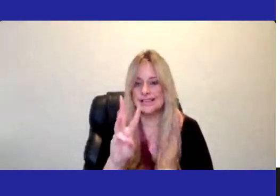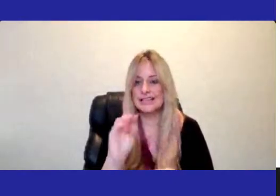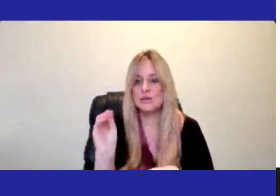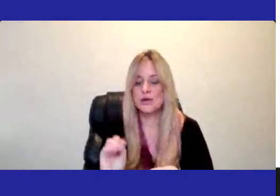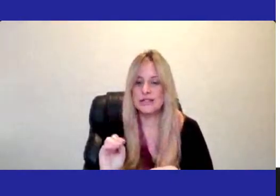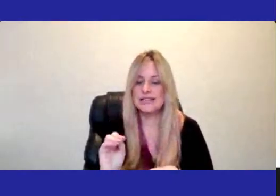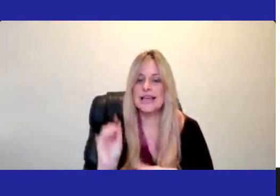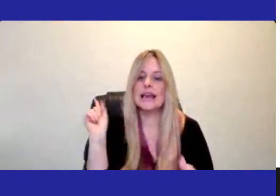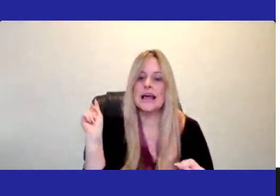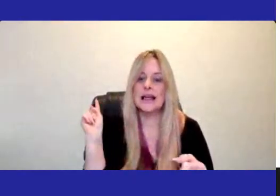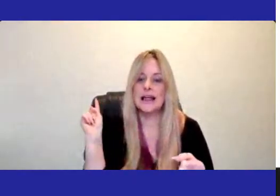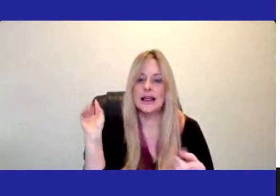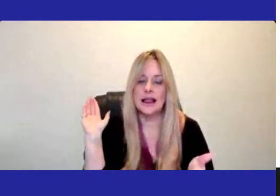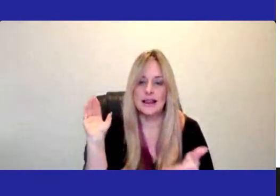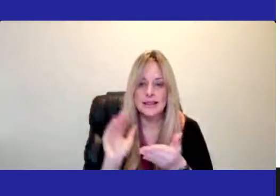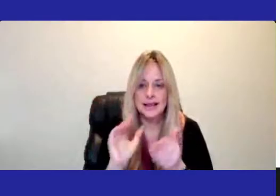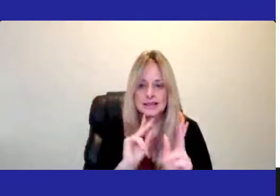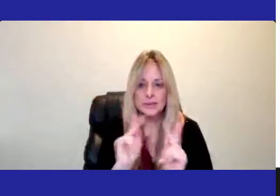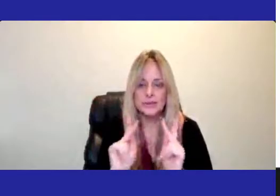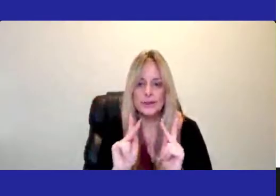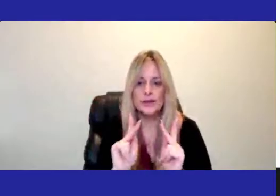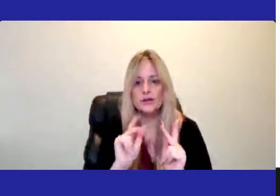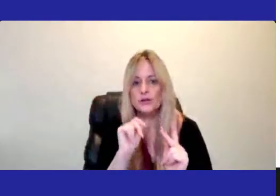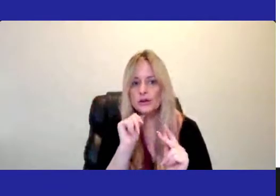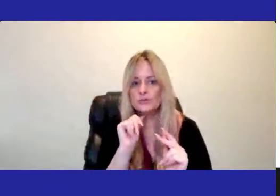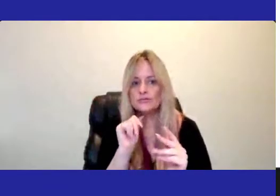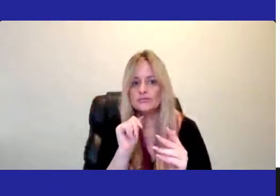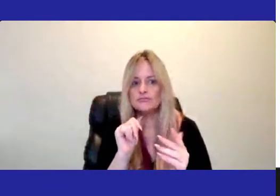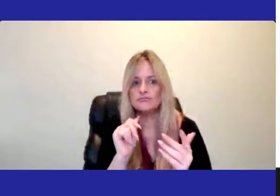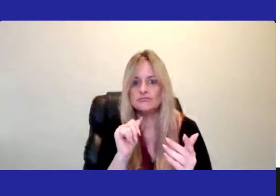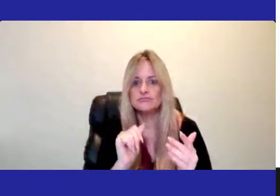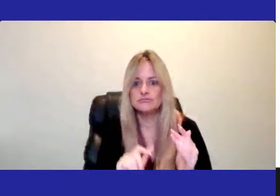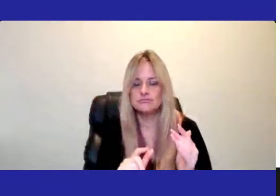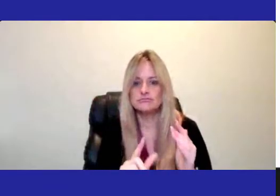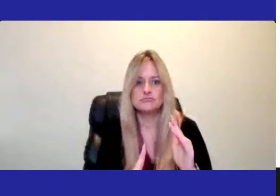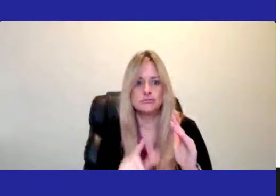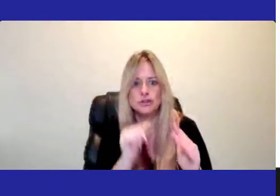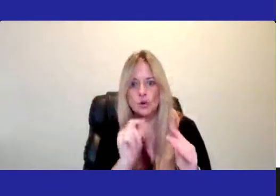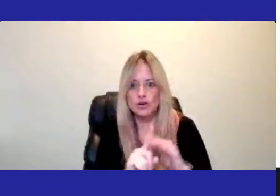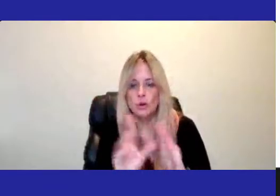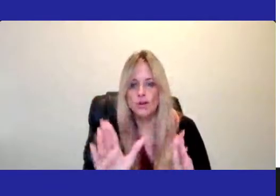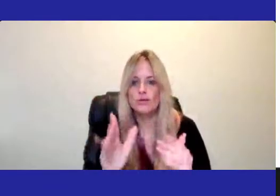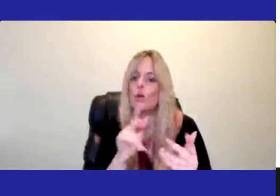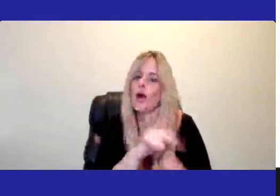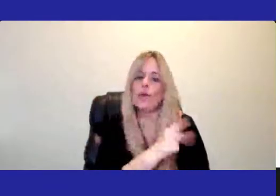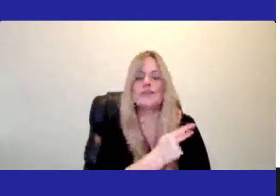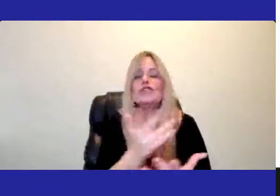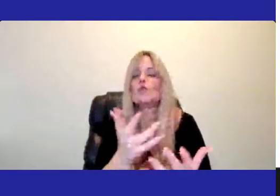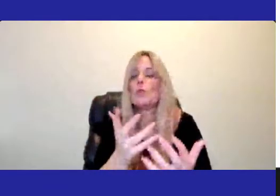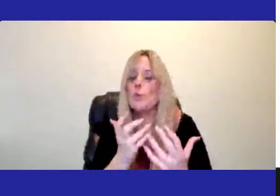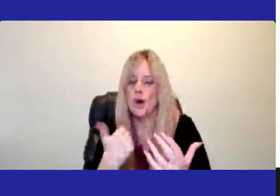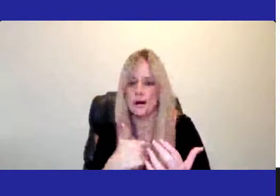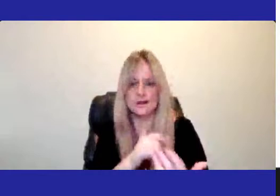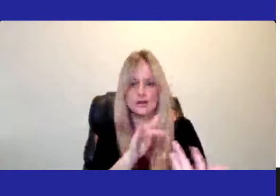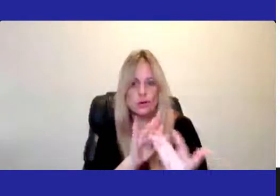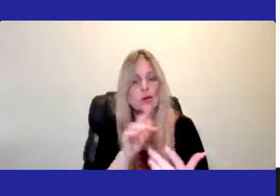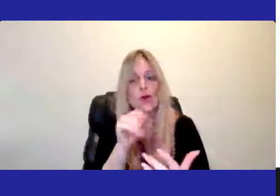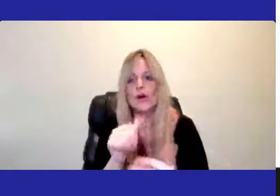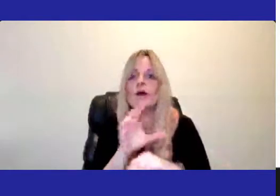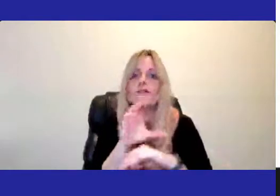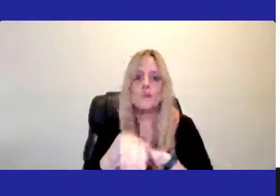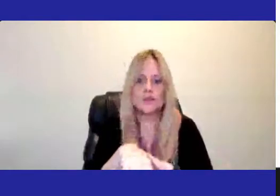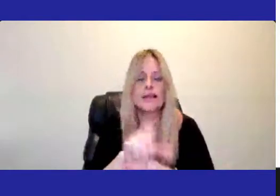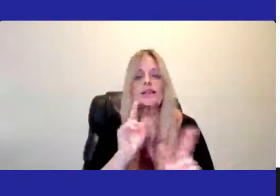it's a really big difference. Our patients want to be reached out to this way. We're not forcing this upon them. These are the patients that are opting in